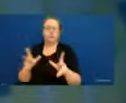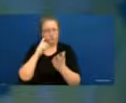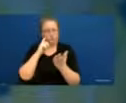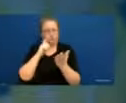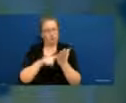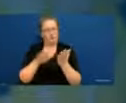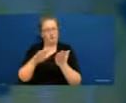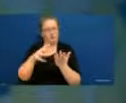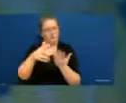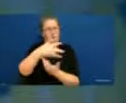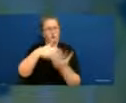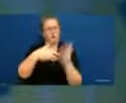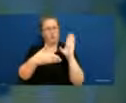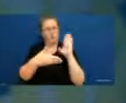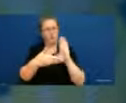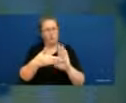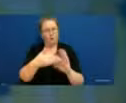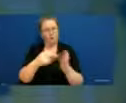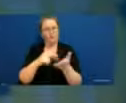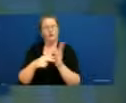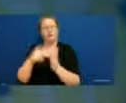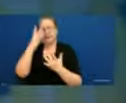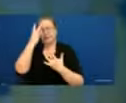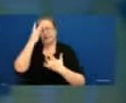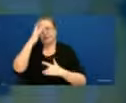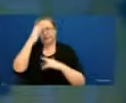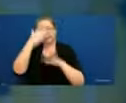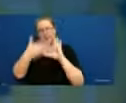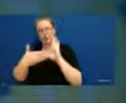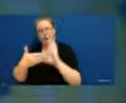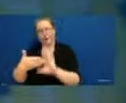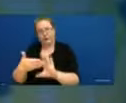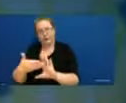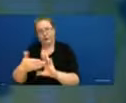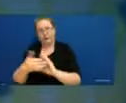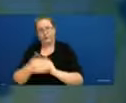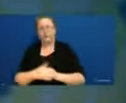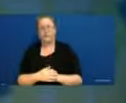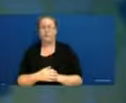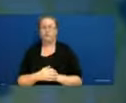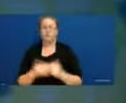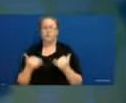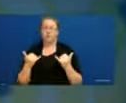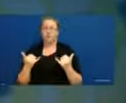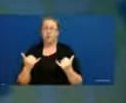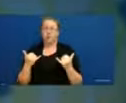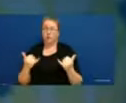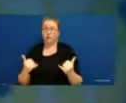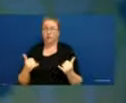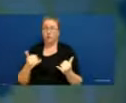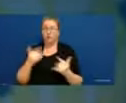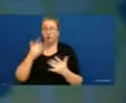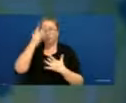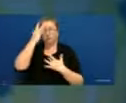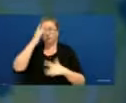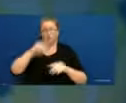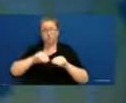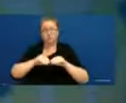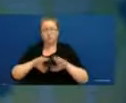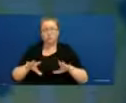see decreases in those areas. And right now, a lot of the focus of transmission in our